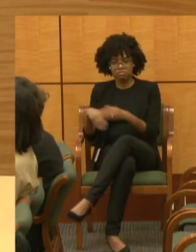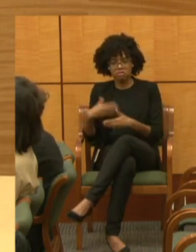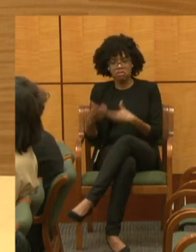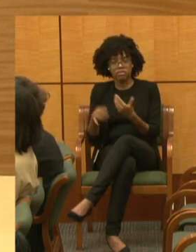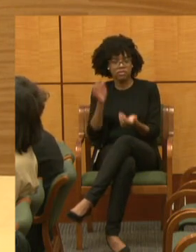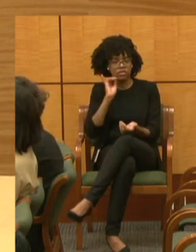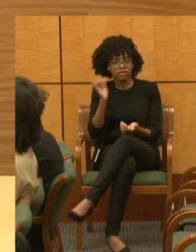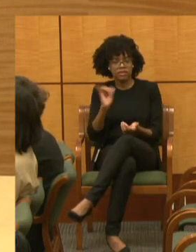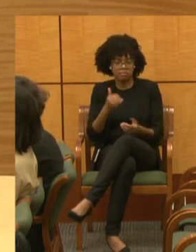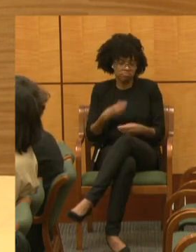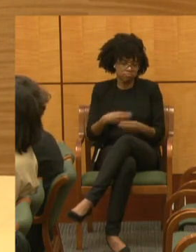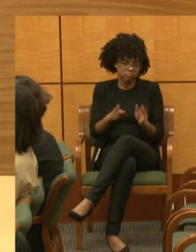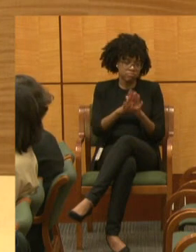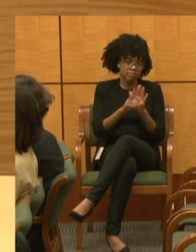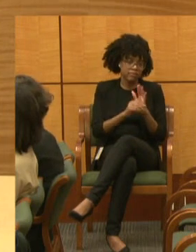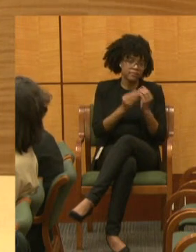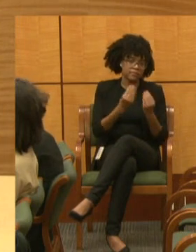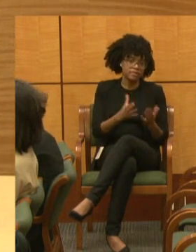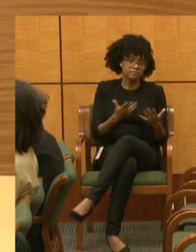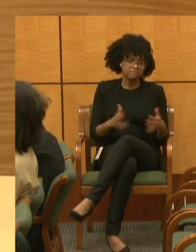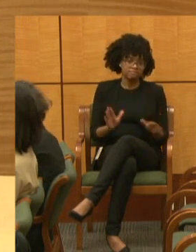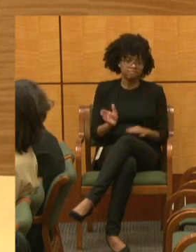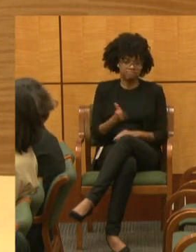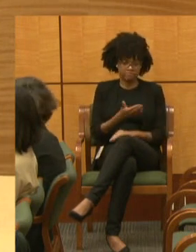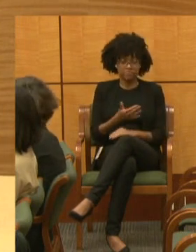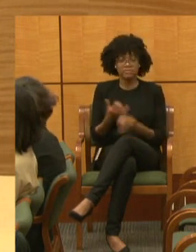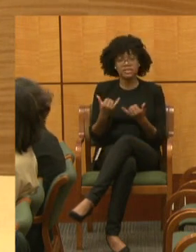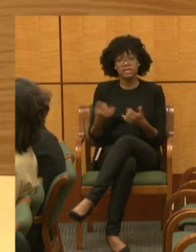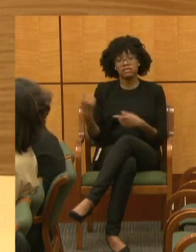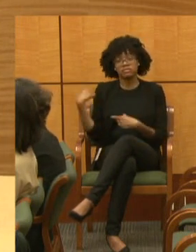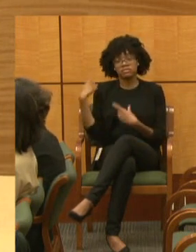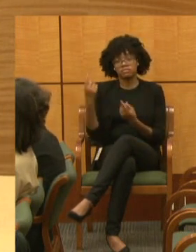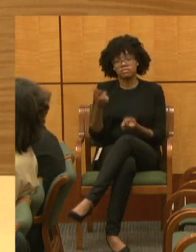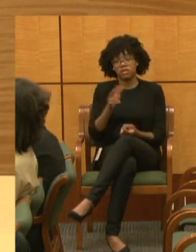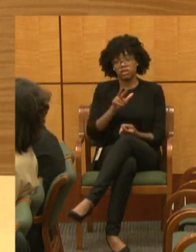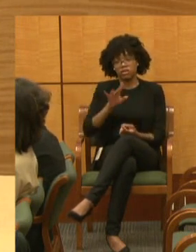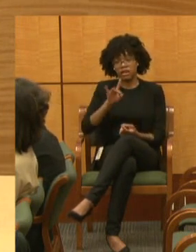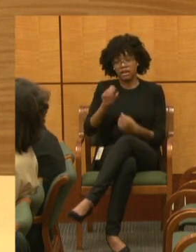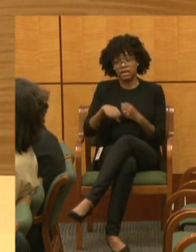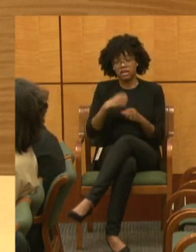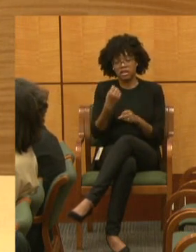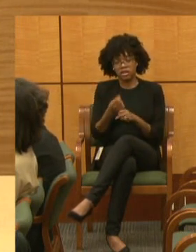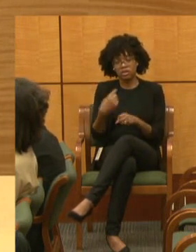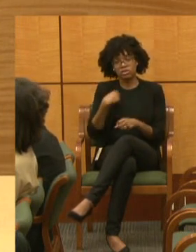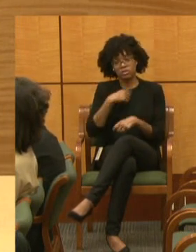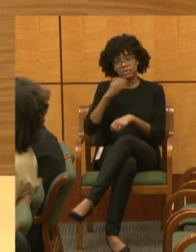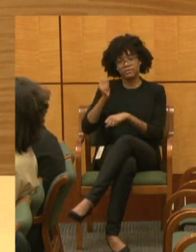field. So over the last 38 years that we've been in existence,